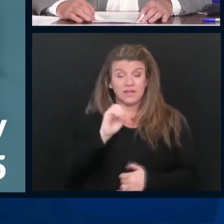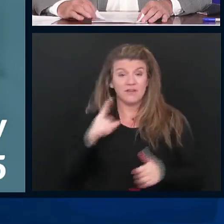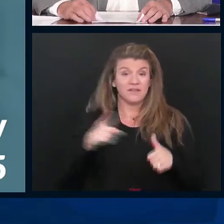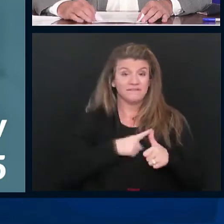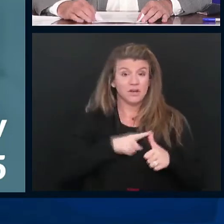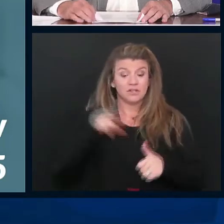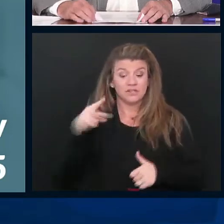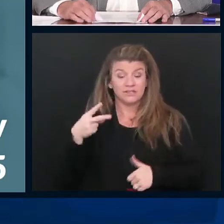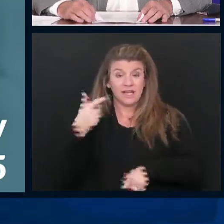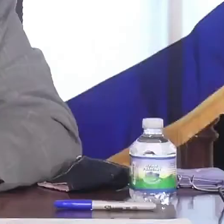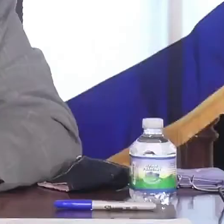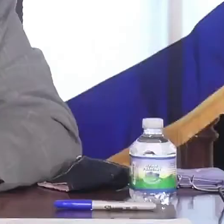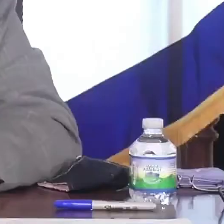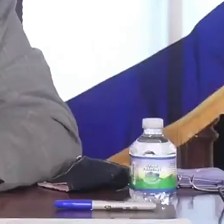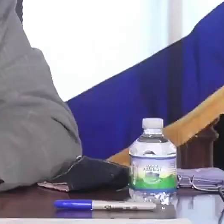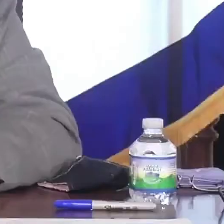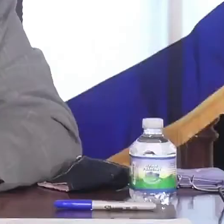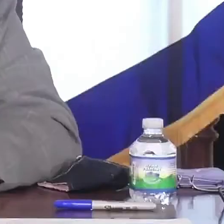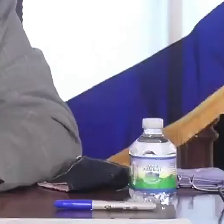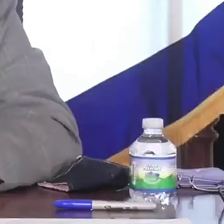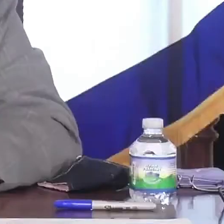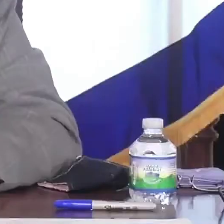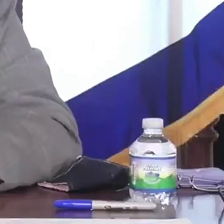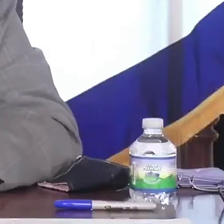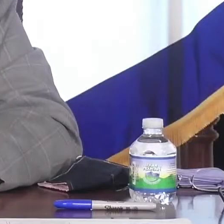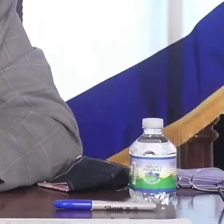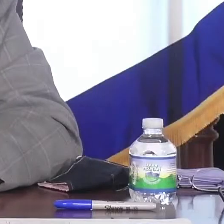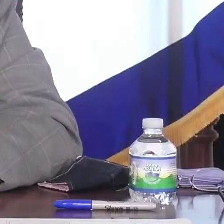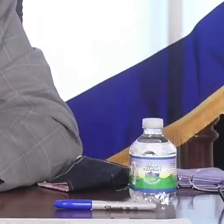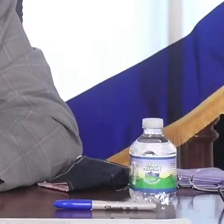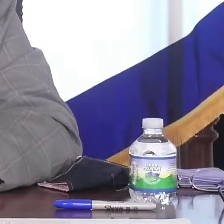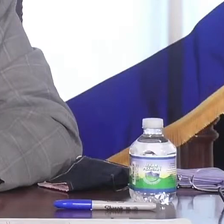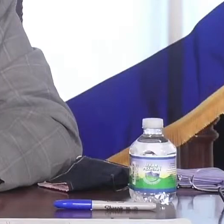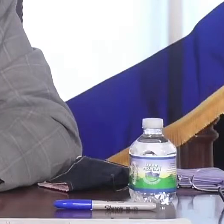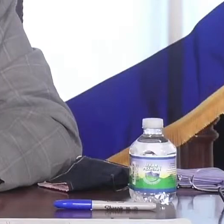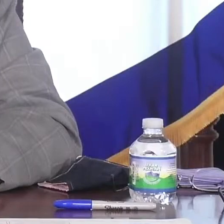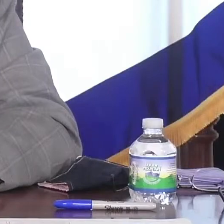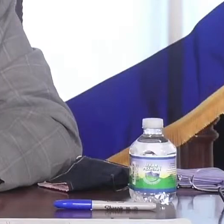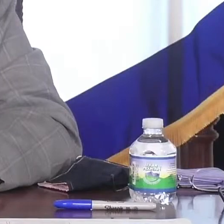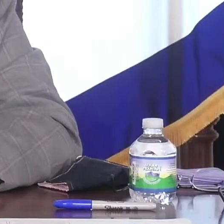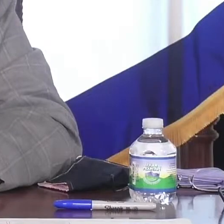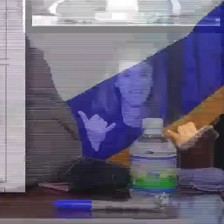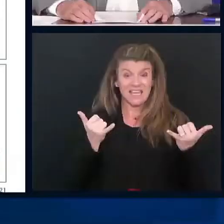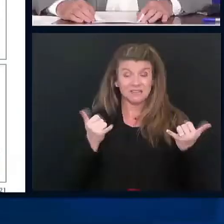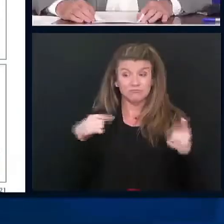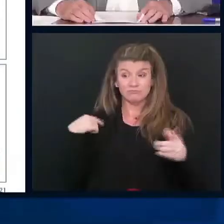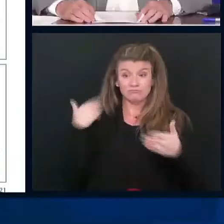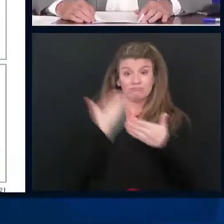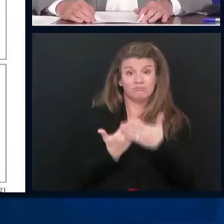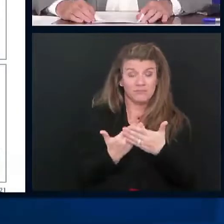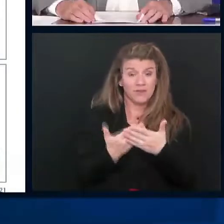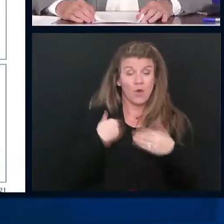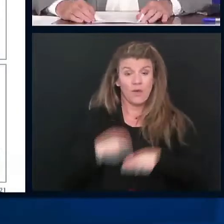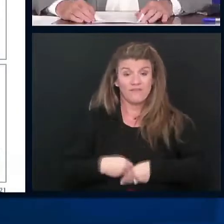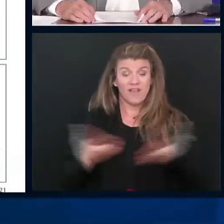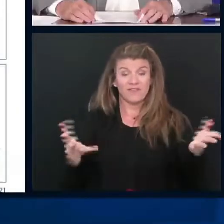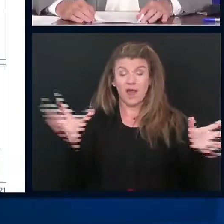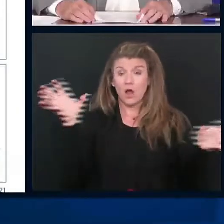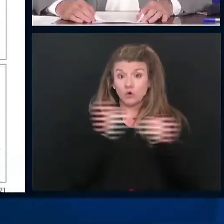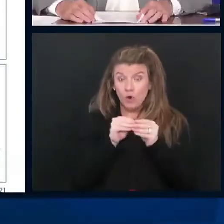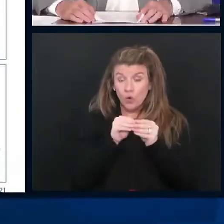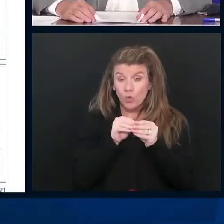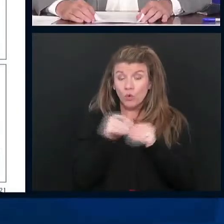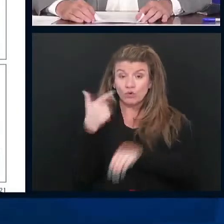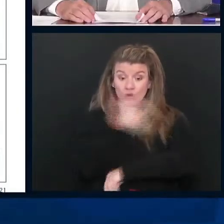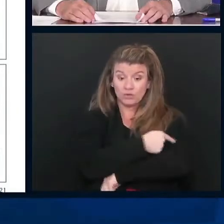second round doses, and that's all great stuff. To date, we have administered a total